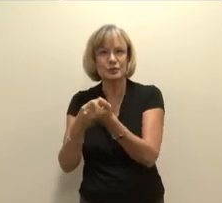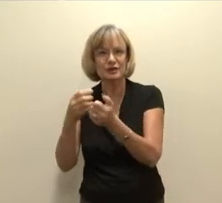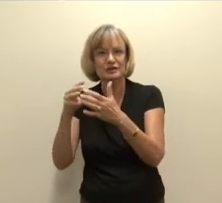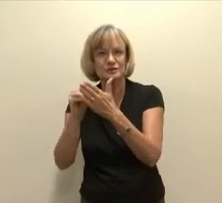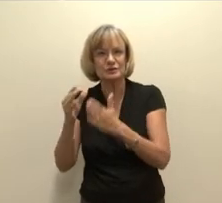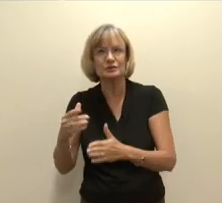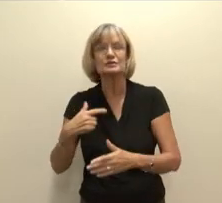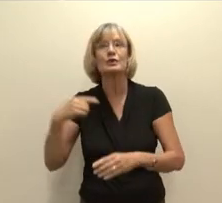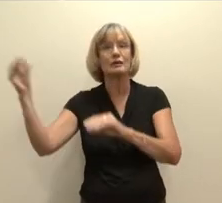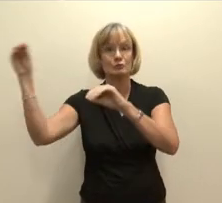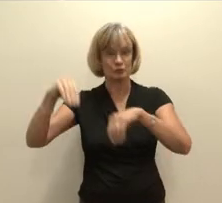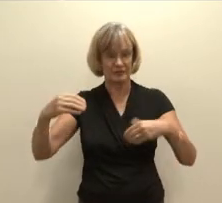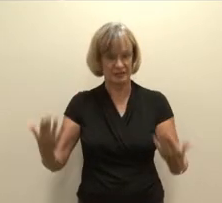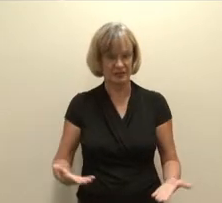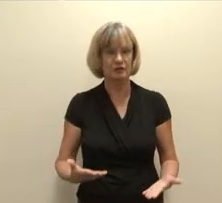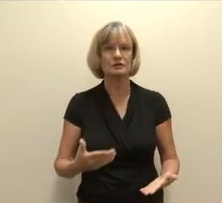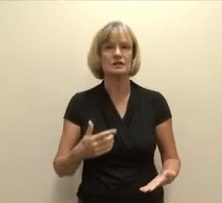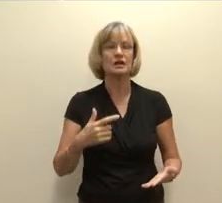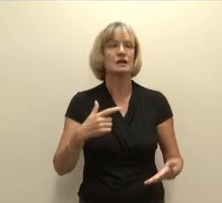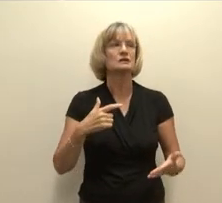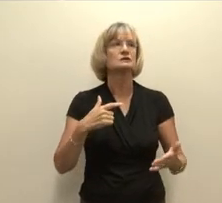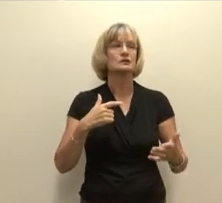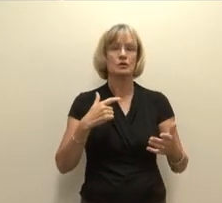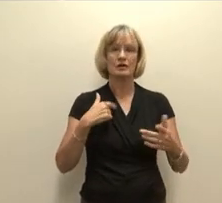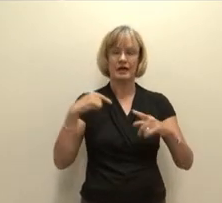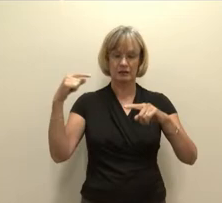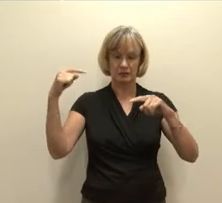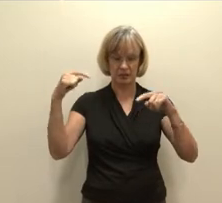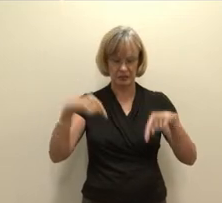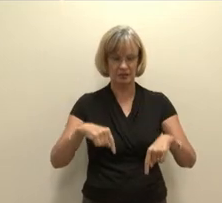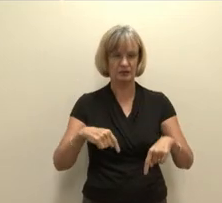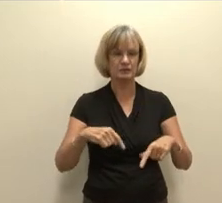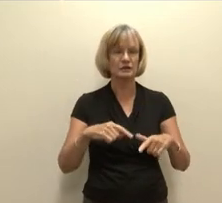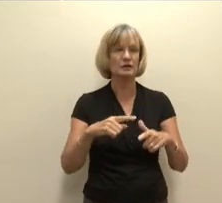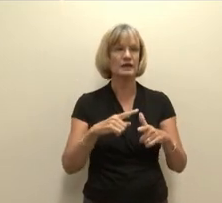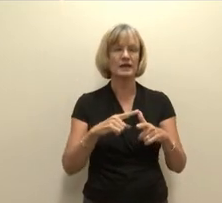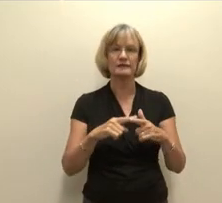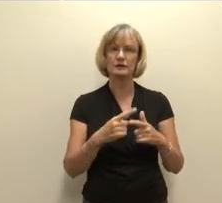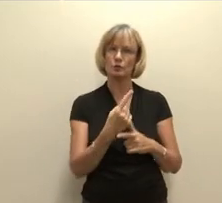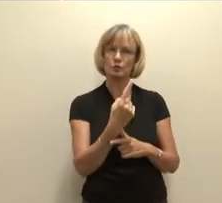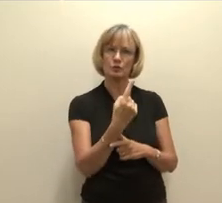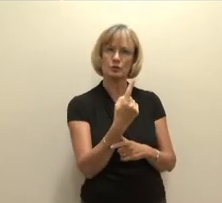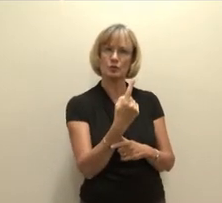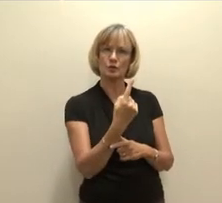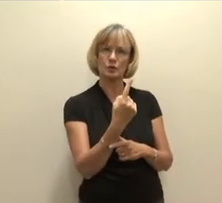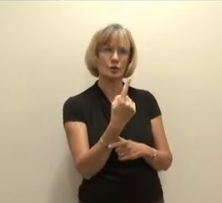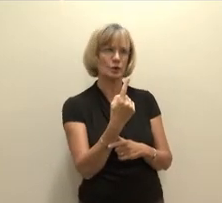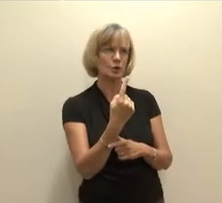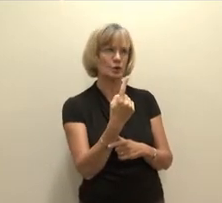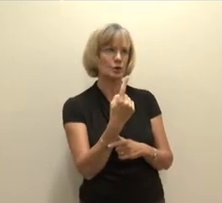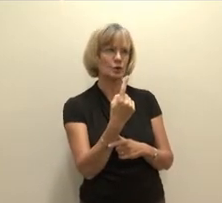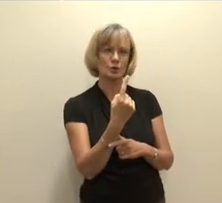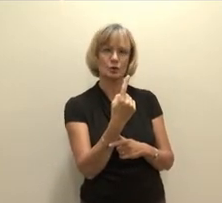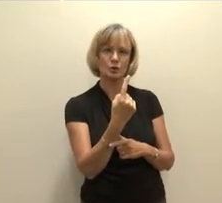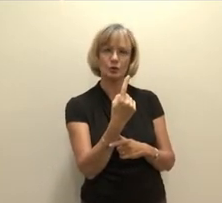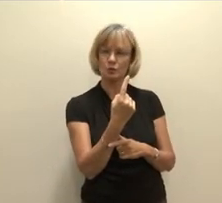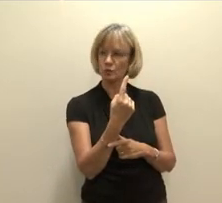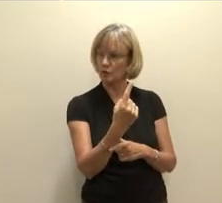So imagine my dismay when one of my own that thankfully graduated